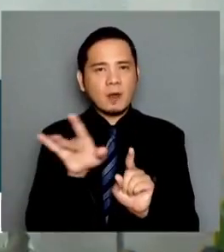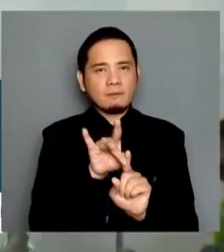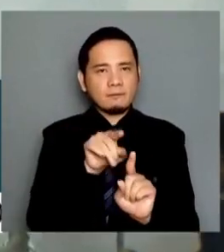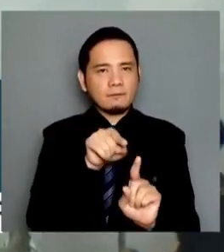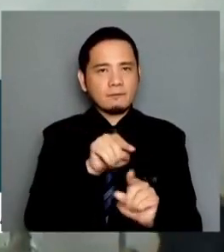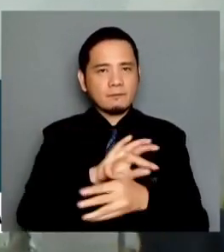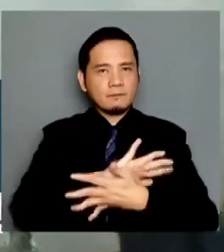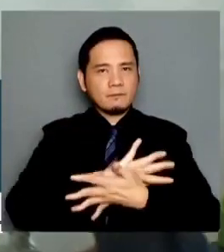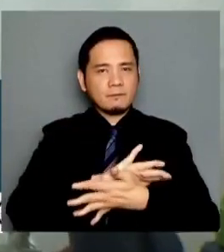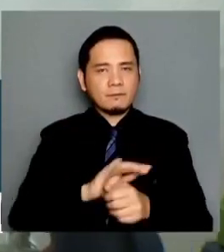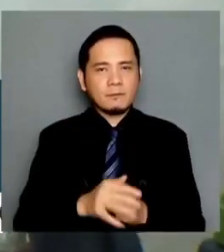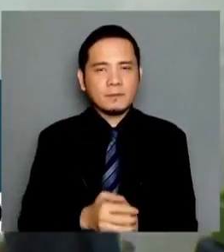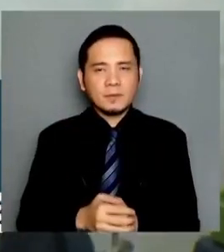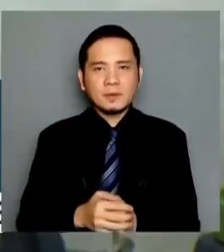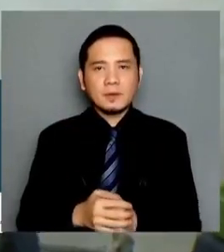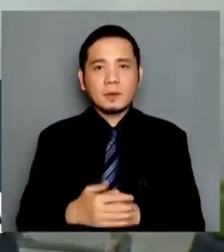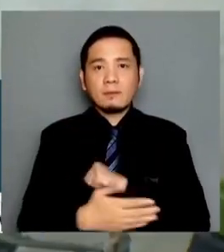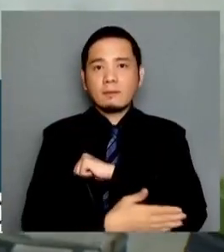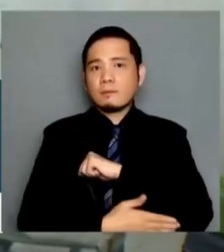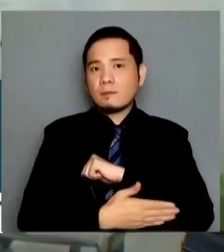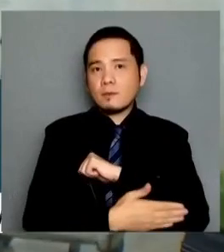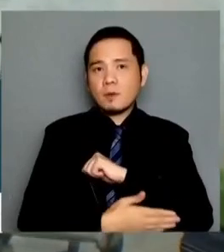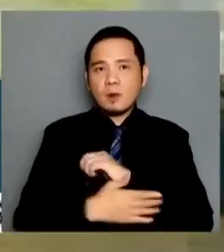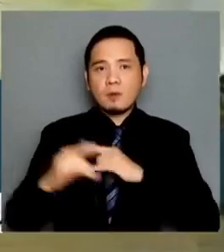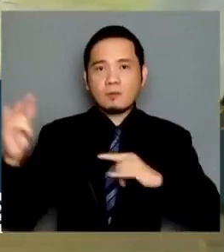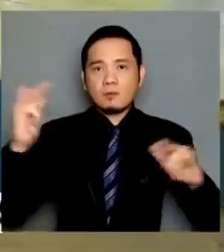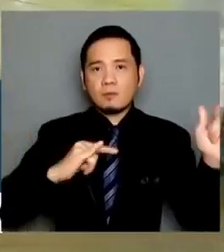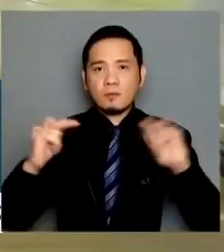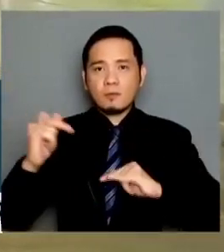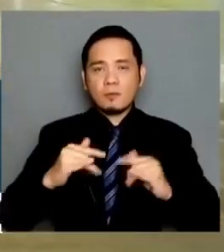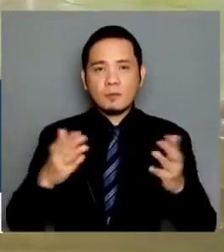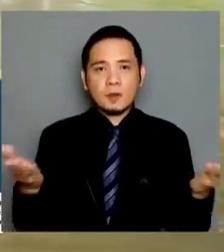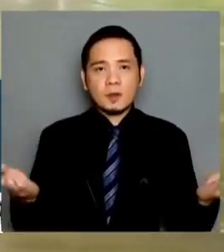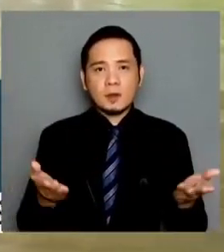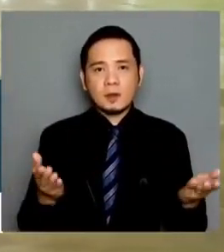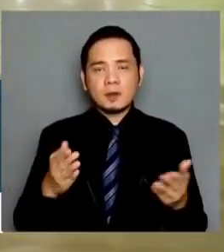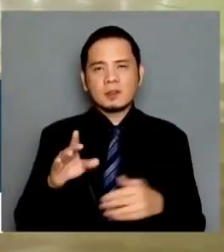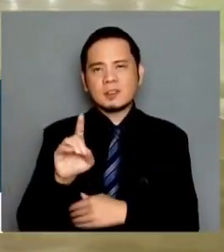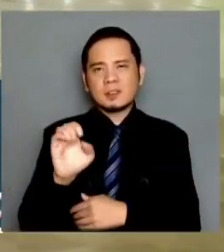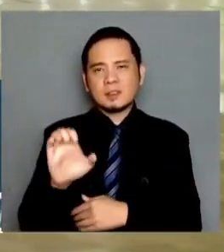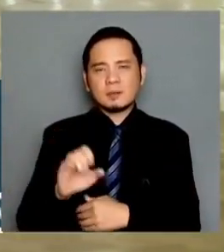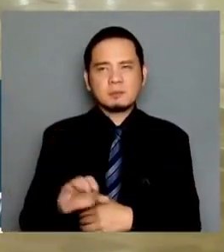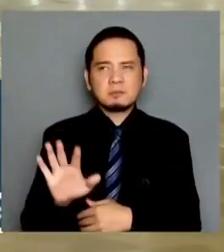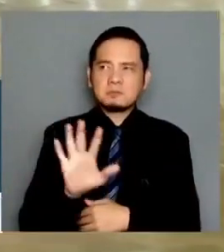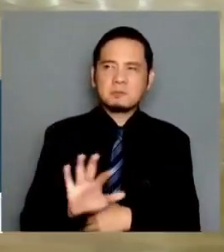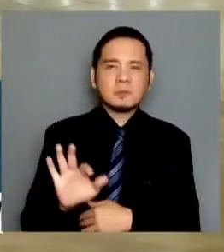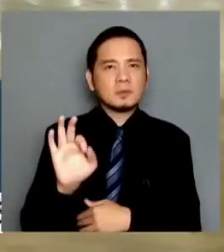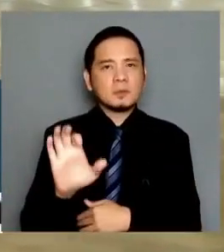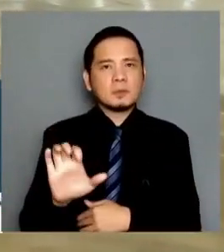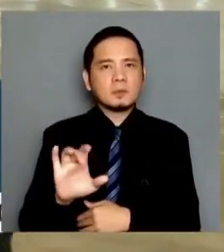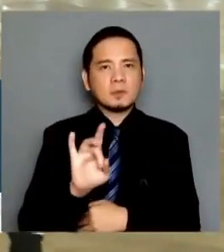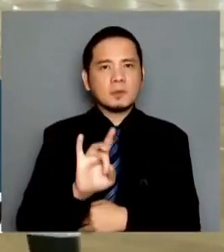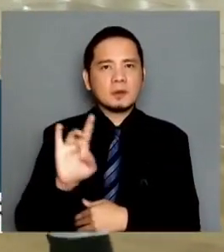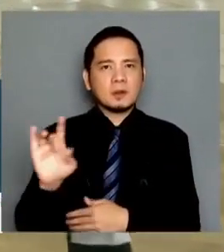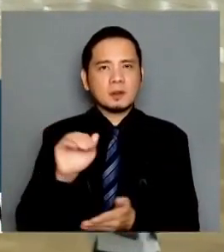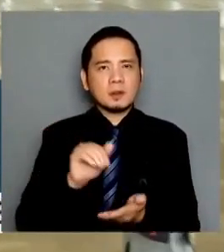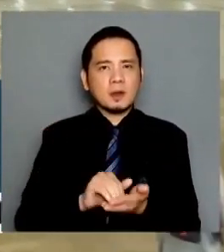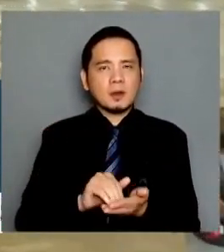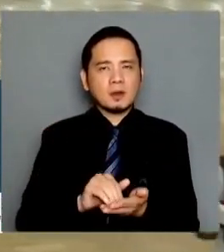international passengers at NAIA this December is only at over 988,000, or